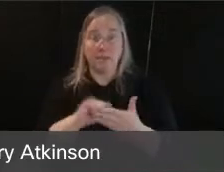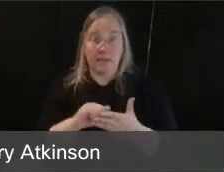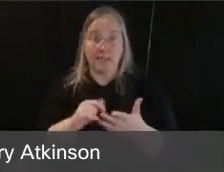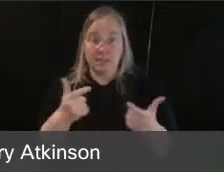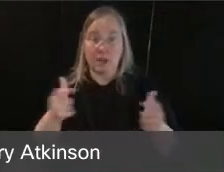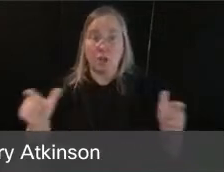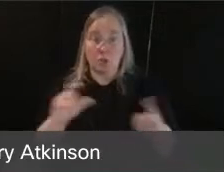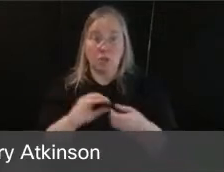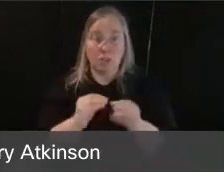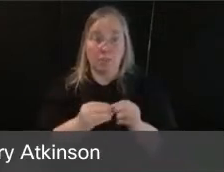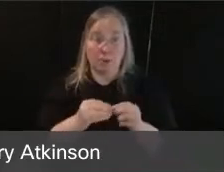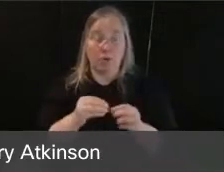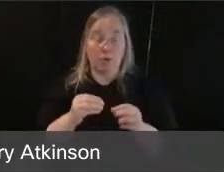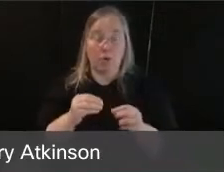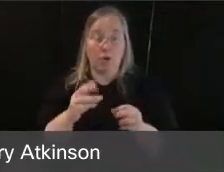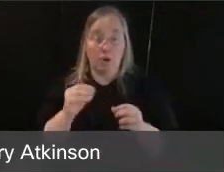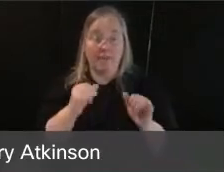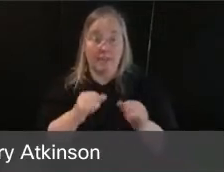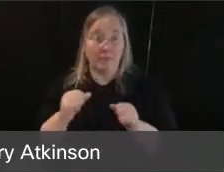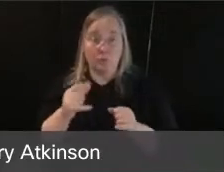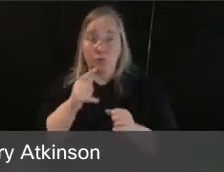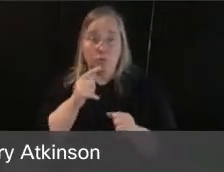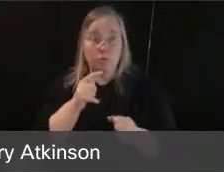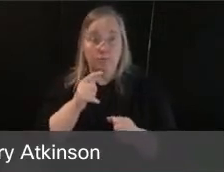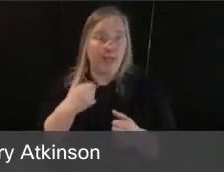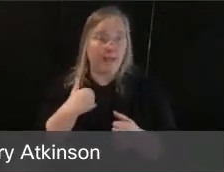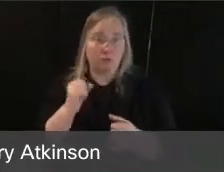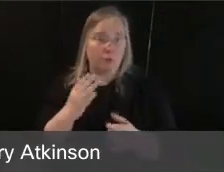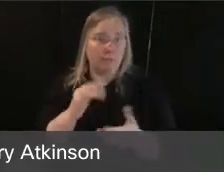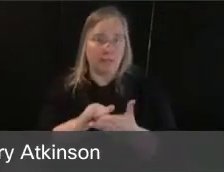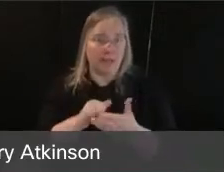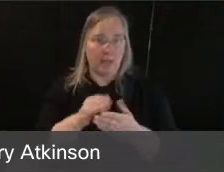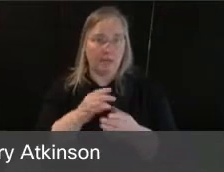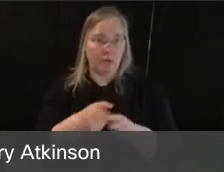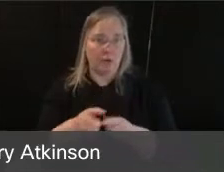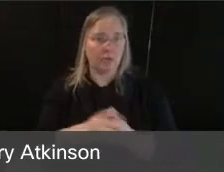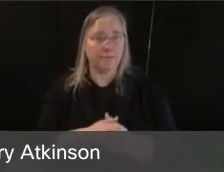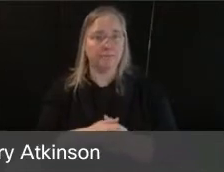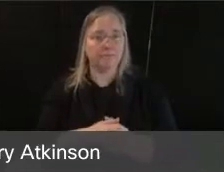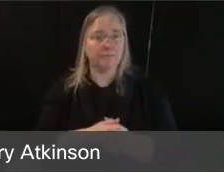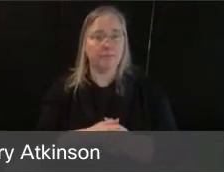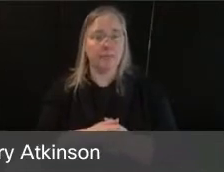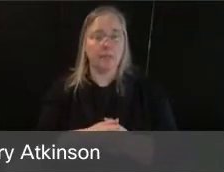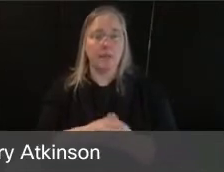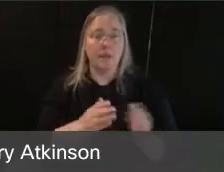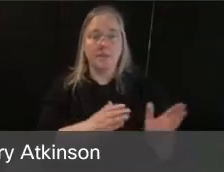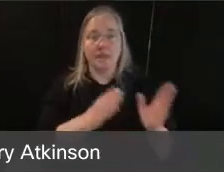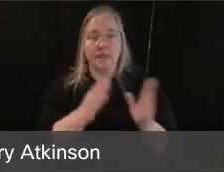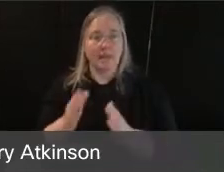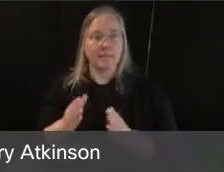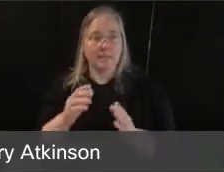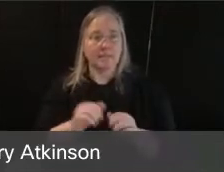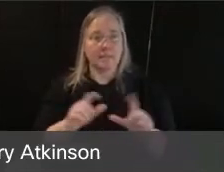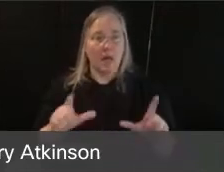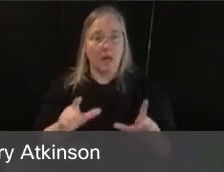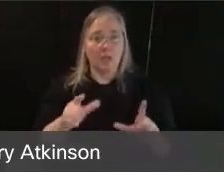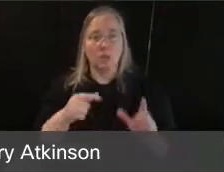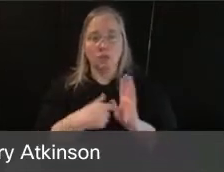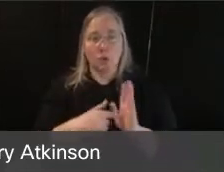of individuals are employed in those particular areas. This next slide kind of shows the data